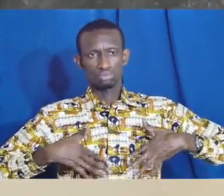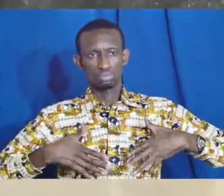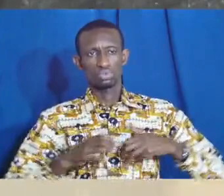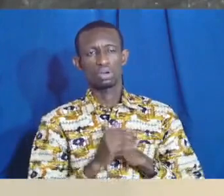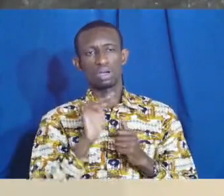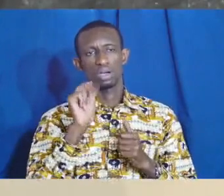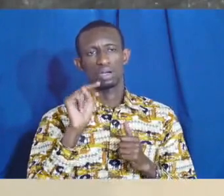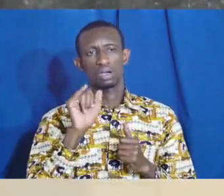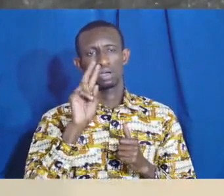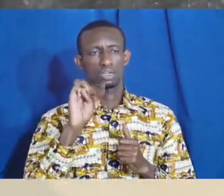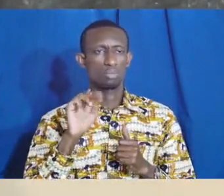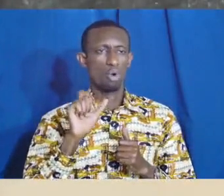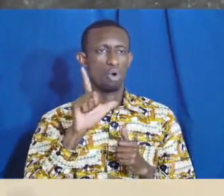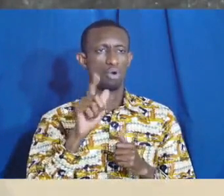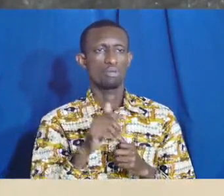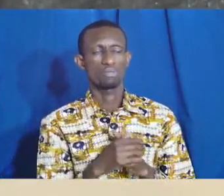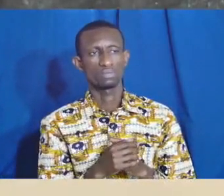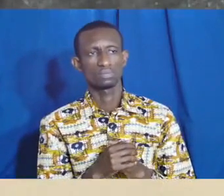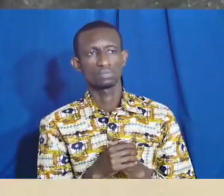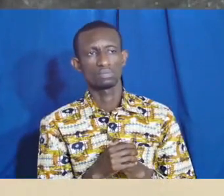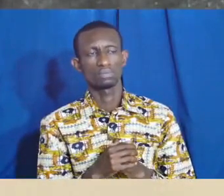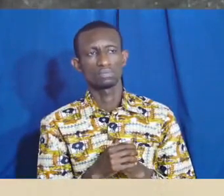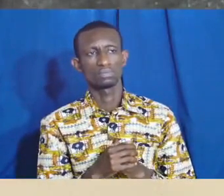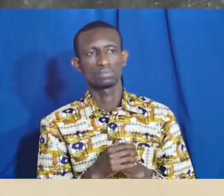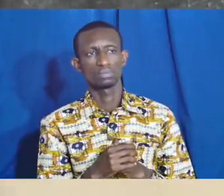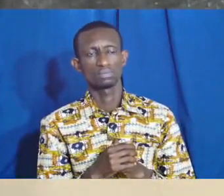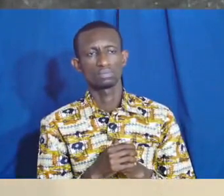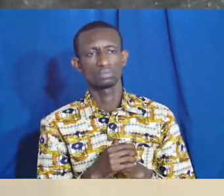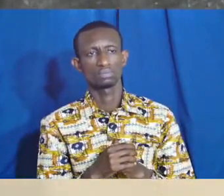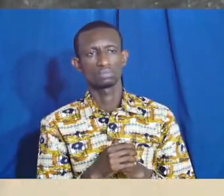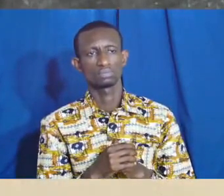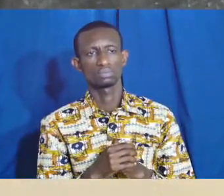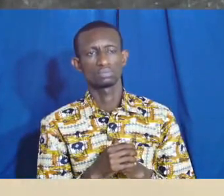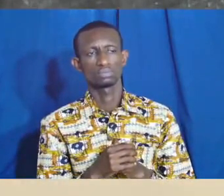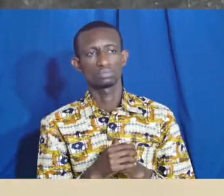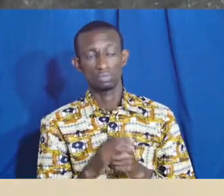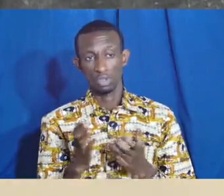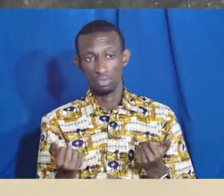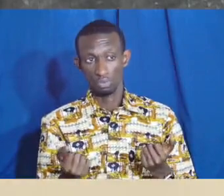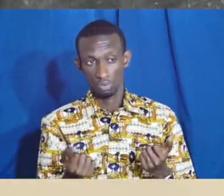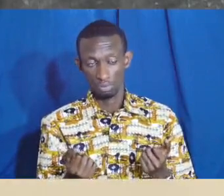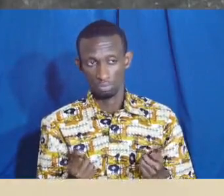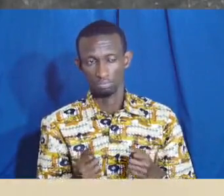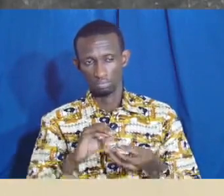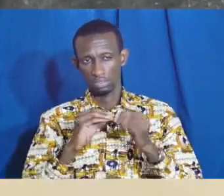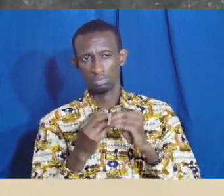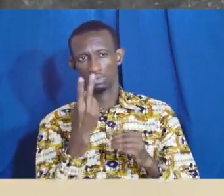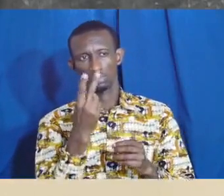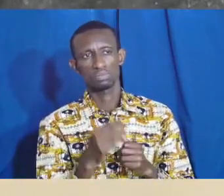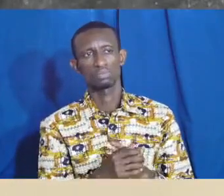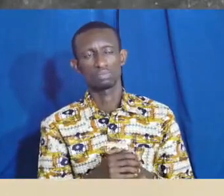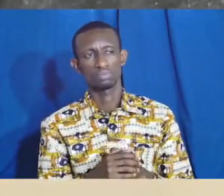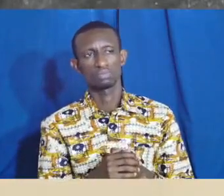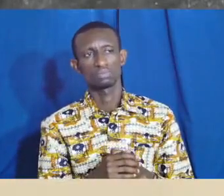So these enzymes are produced inside, but they have to work outside. So we have number two. This was number one.